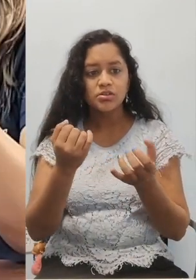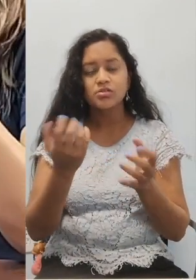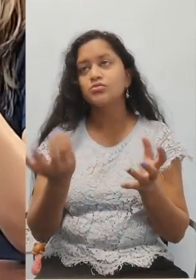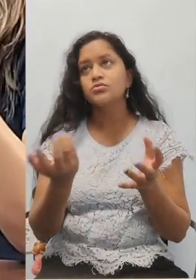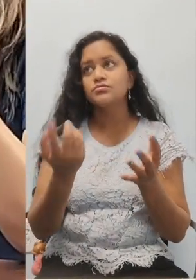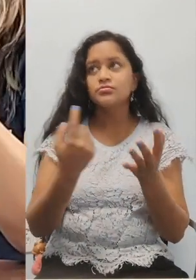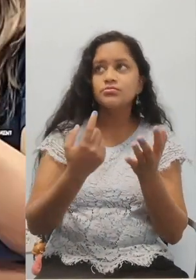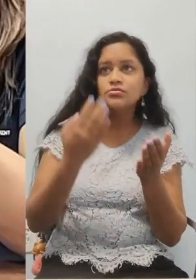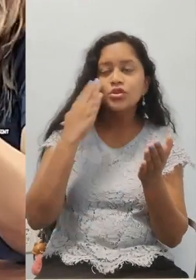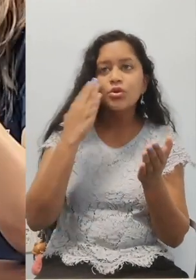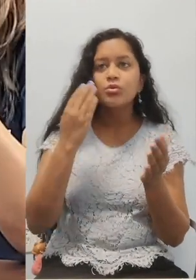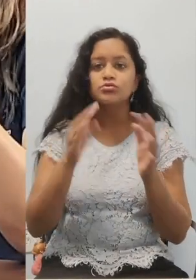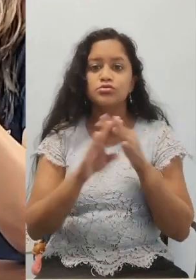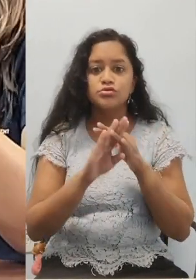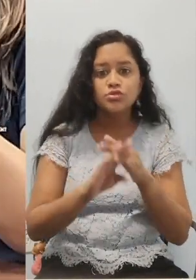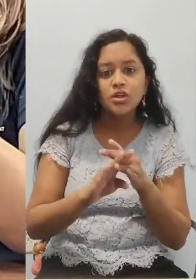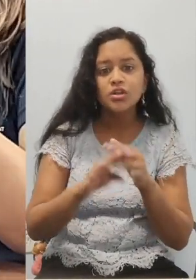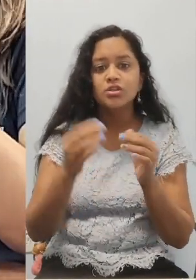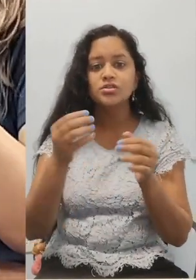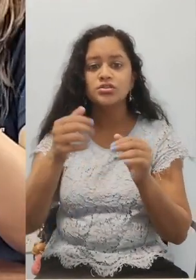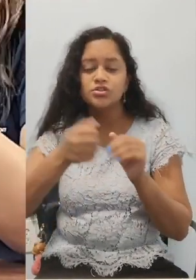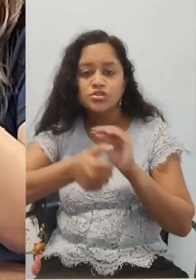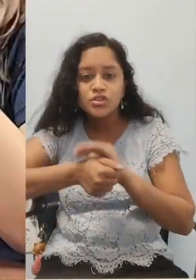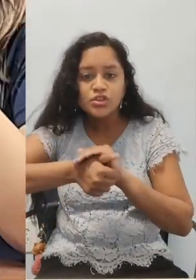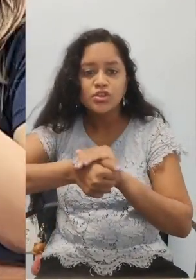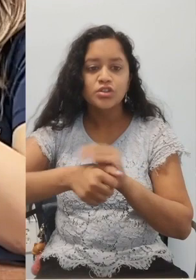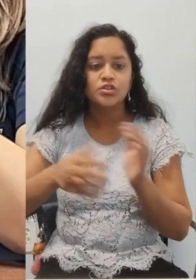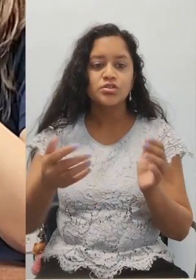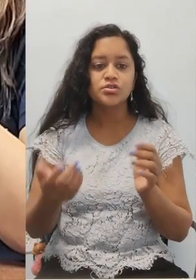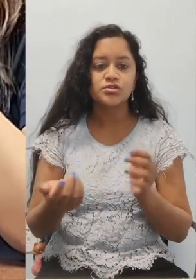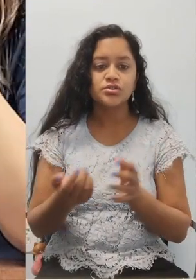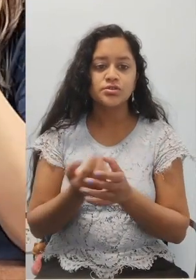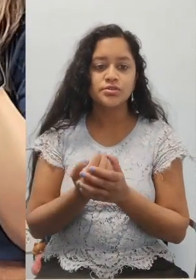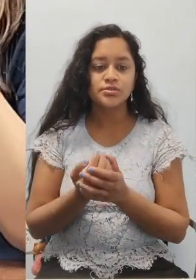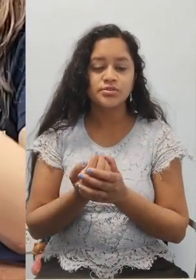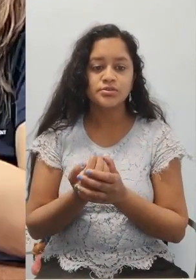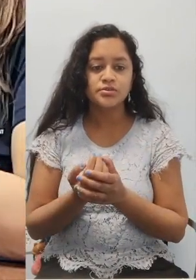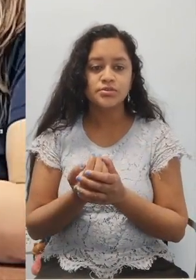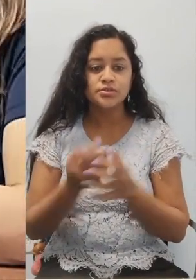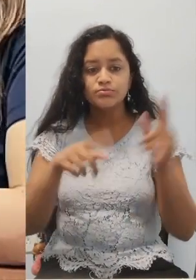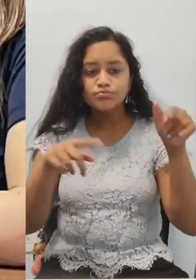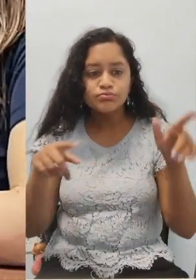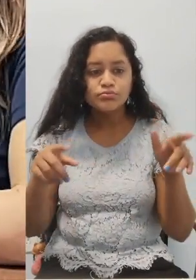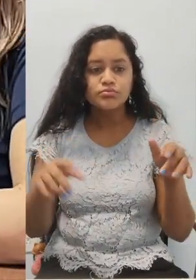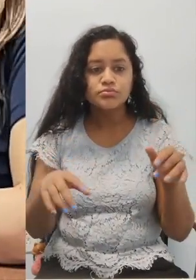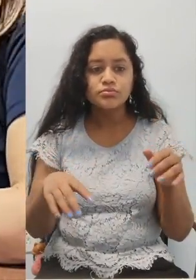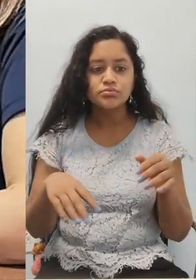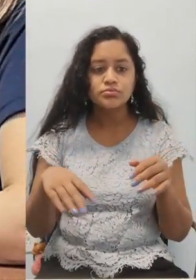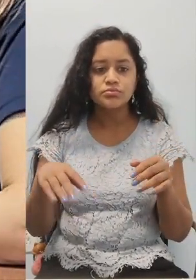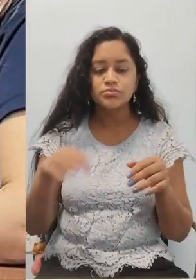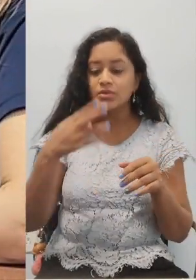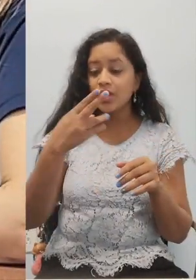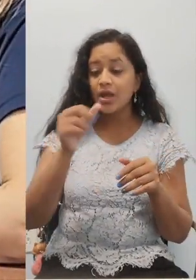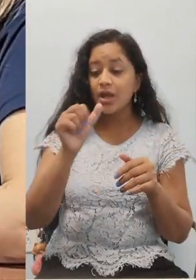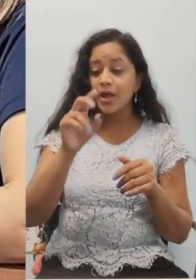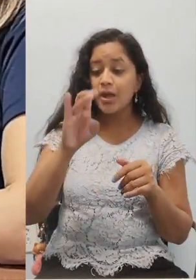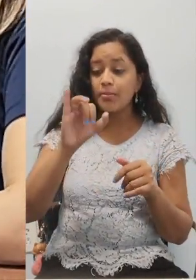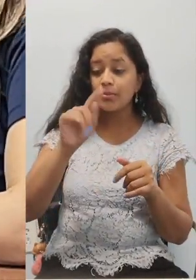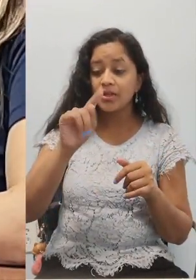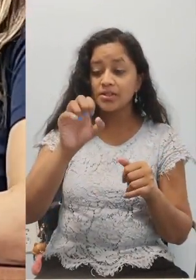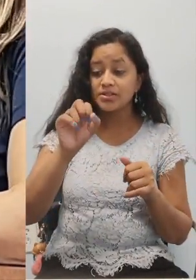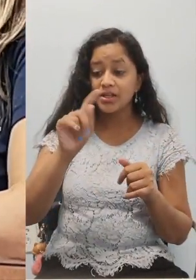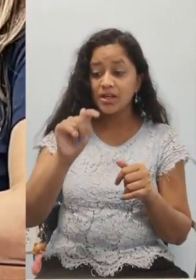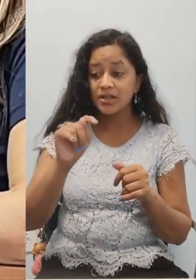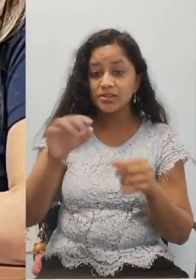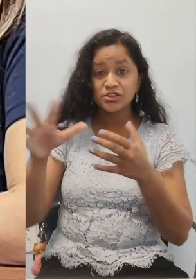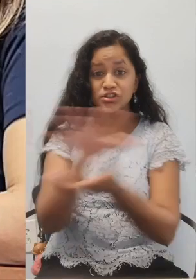catch everything within their path. So not just sharks, but also fish, turtles, everything, right? So that is still posing some threat. And